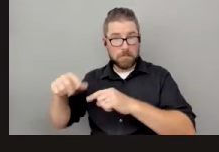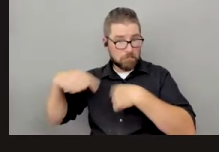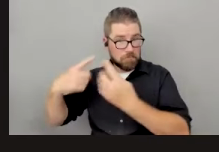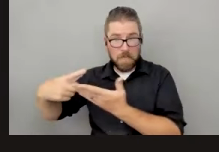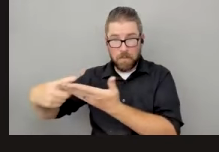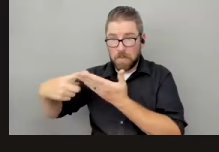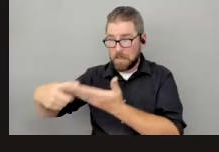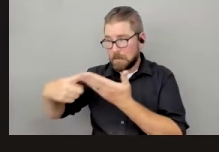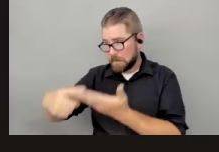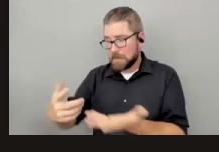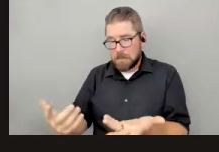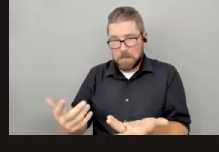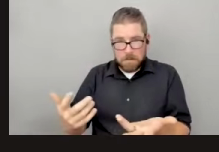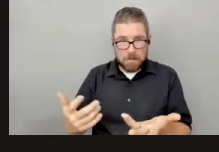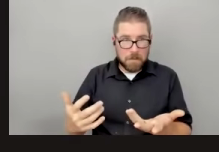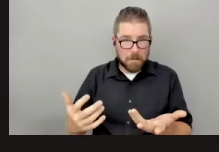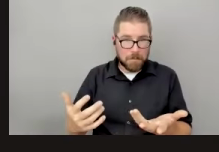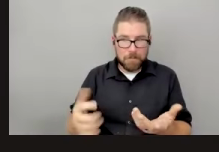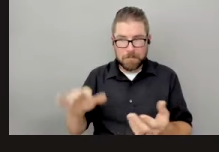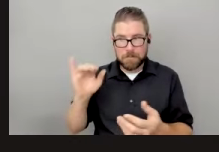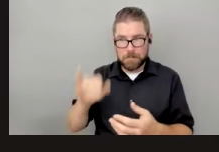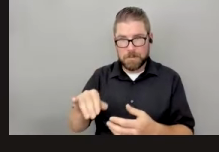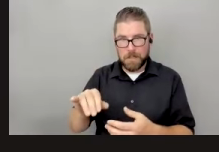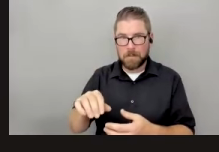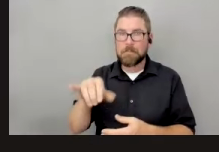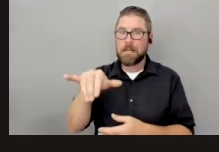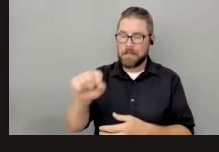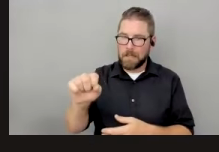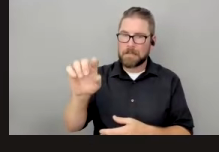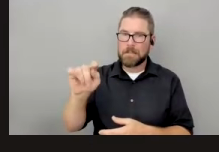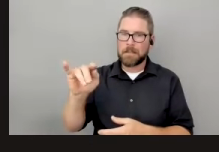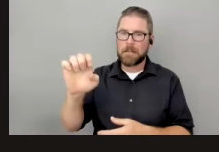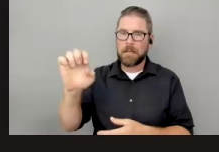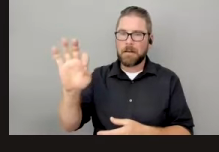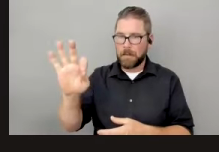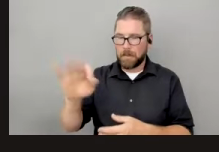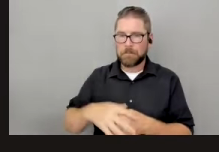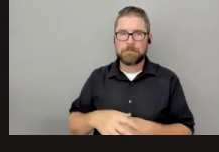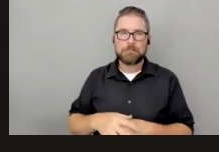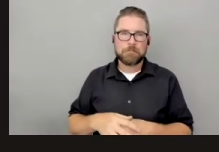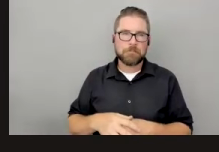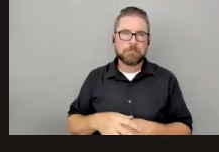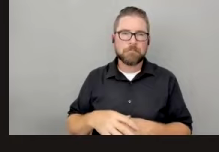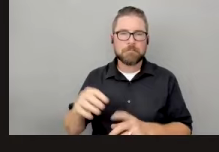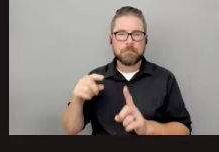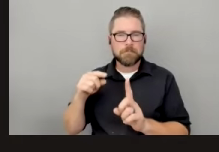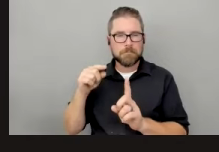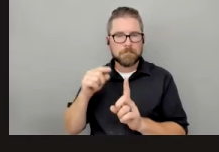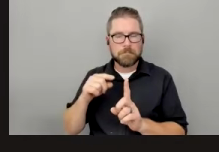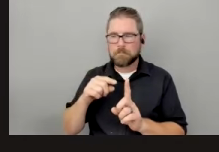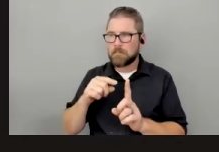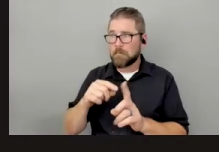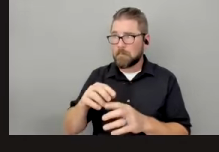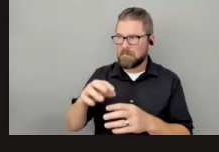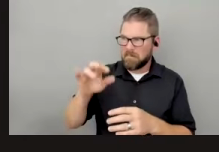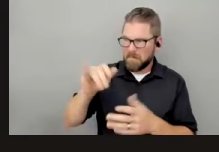issues. So is there like a time period on this? Like, does it have to be occurring this week,